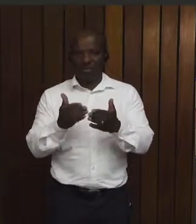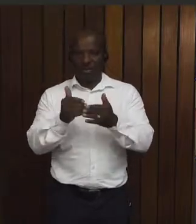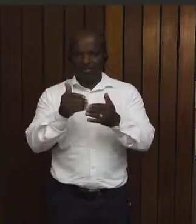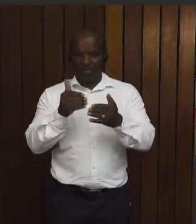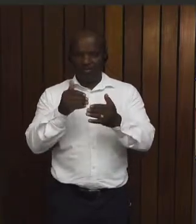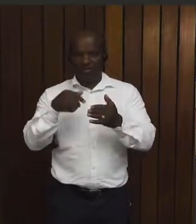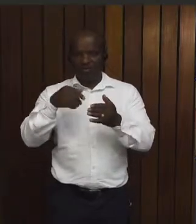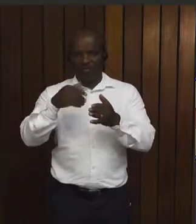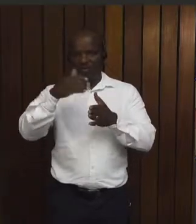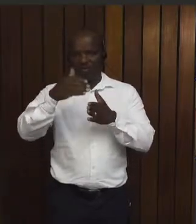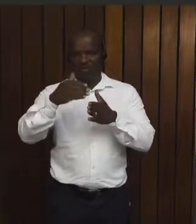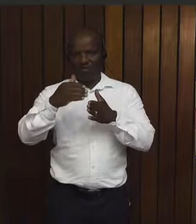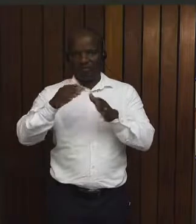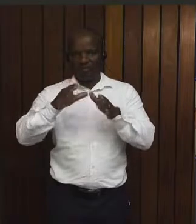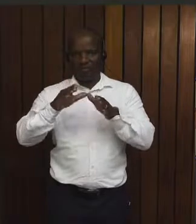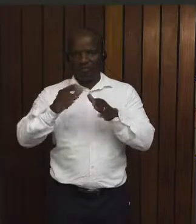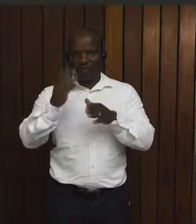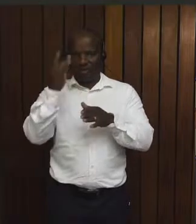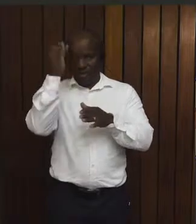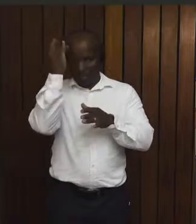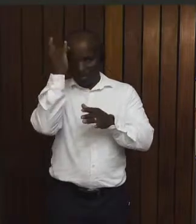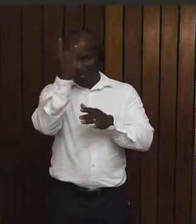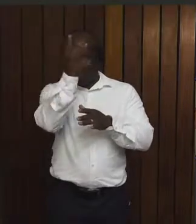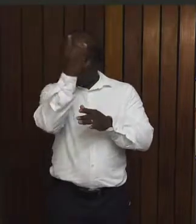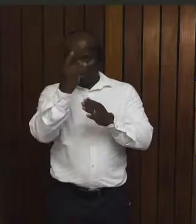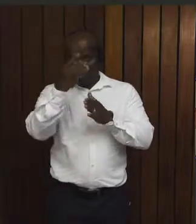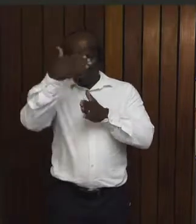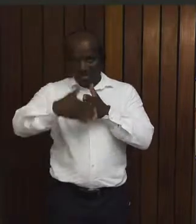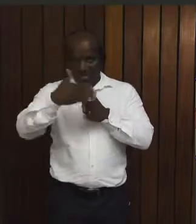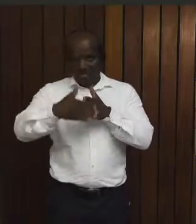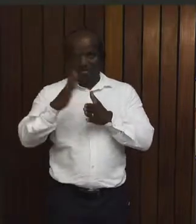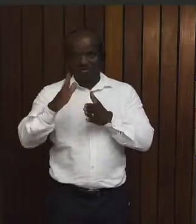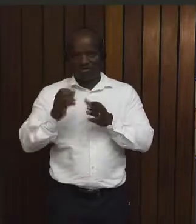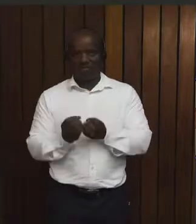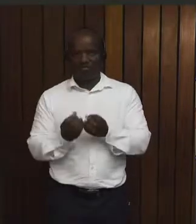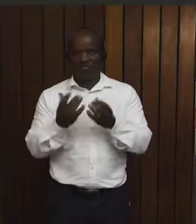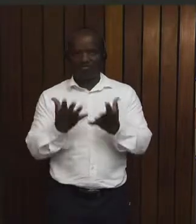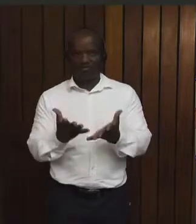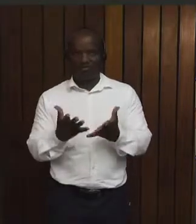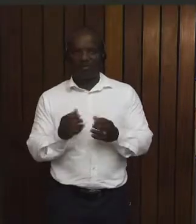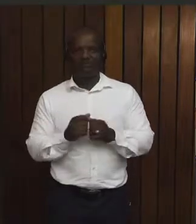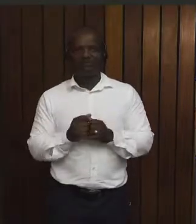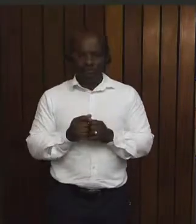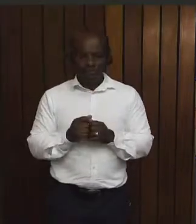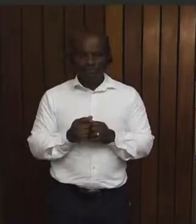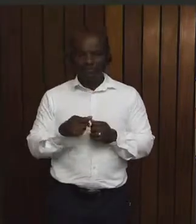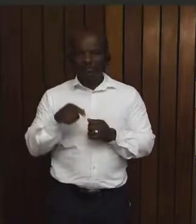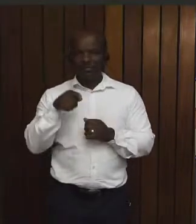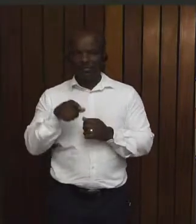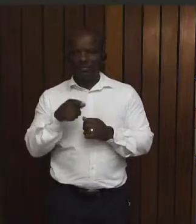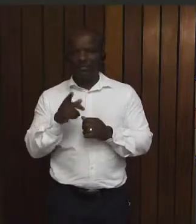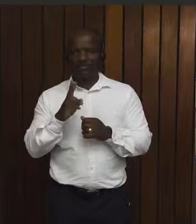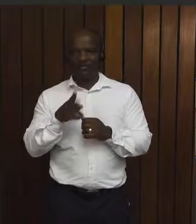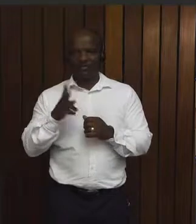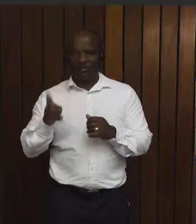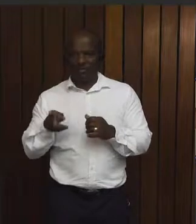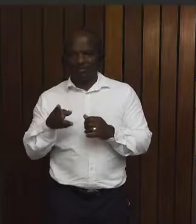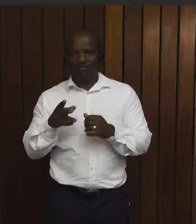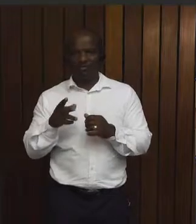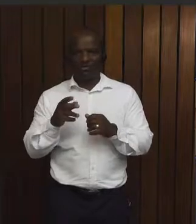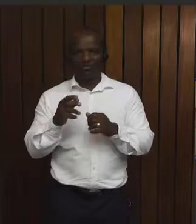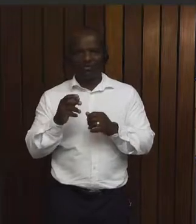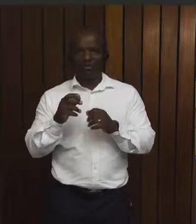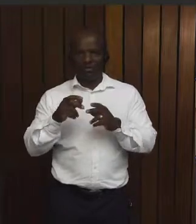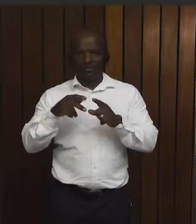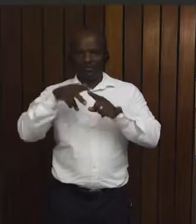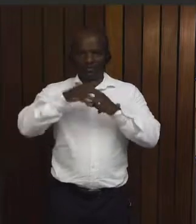March, and we're still committed to introducing the consulting engineering firm before end of March.